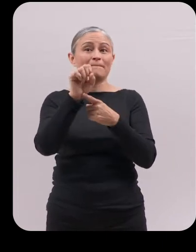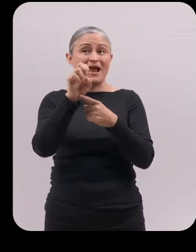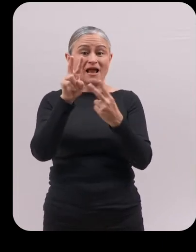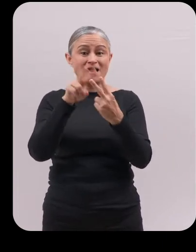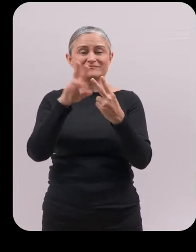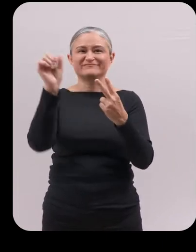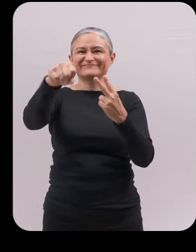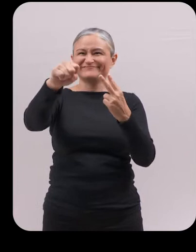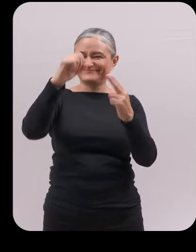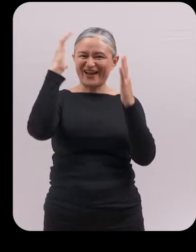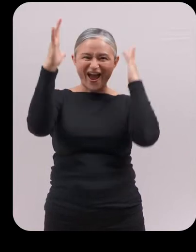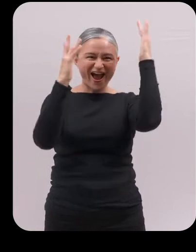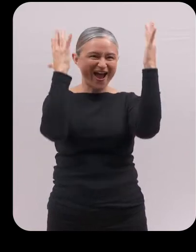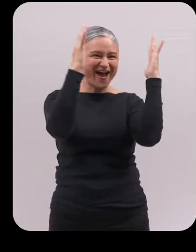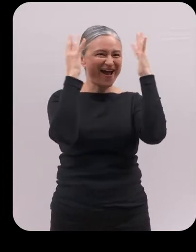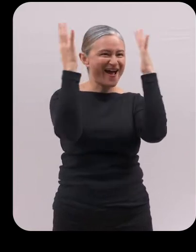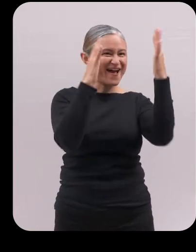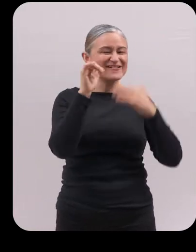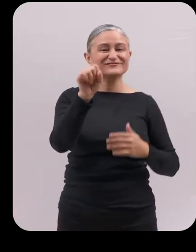right.